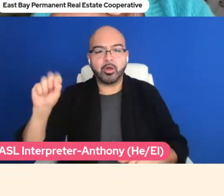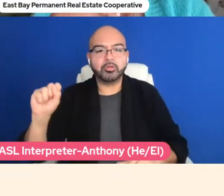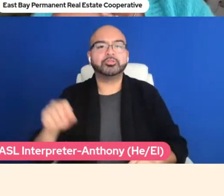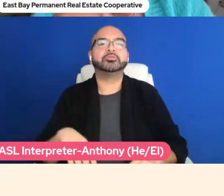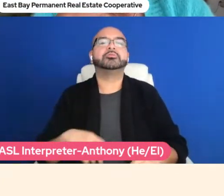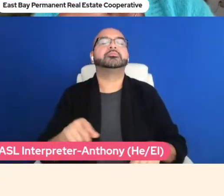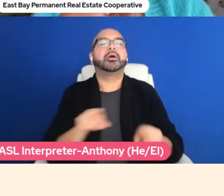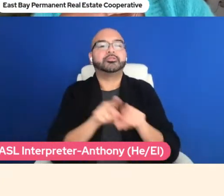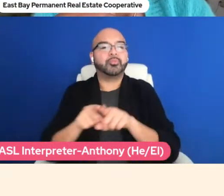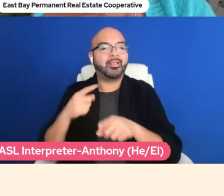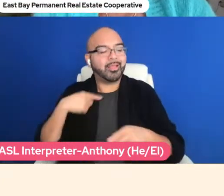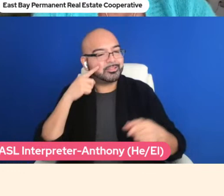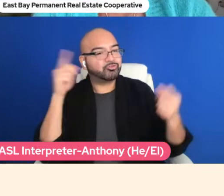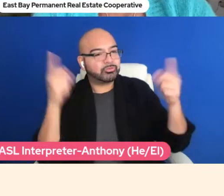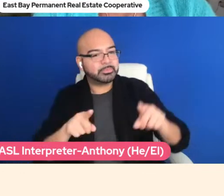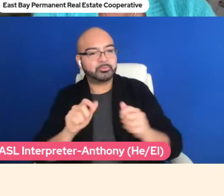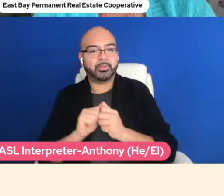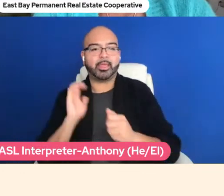with our resident owners.